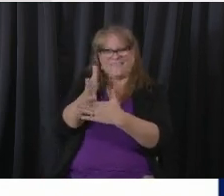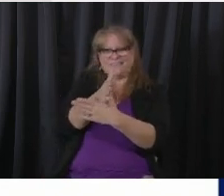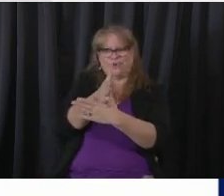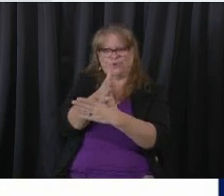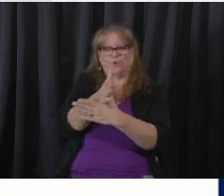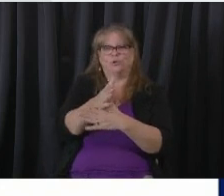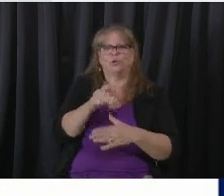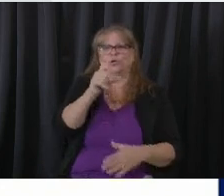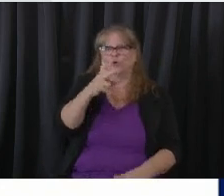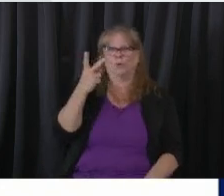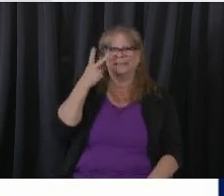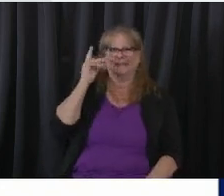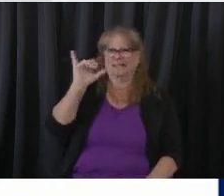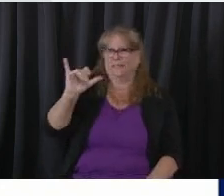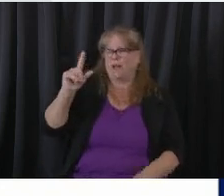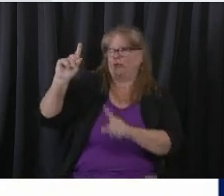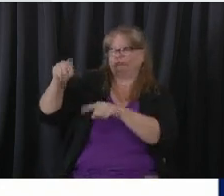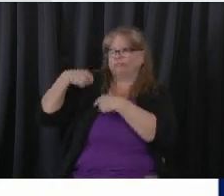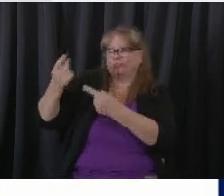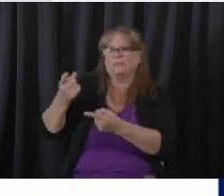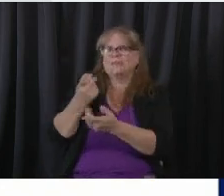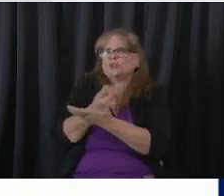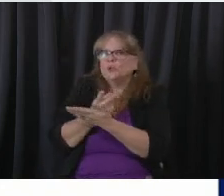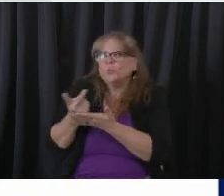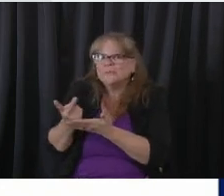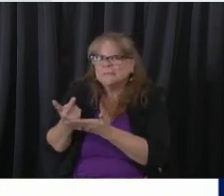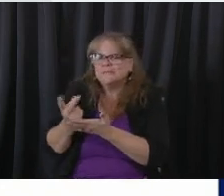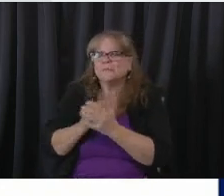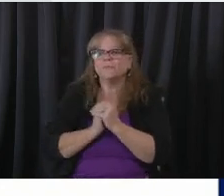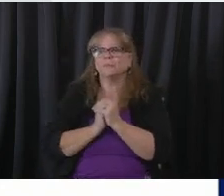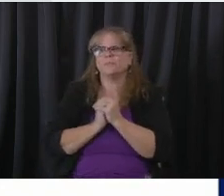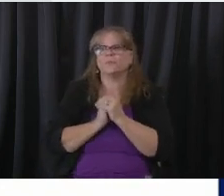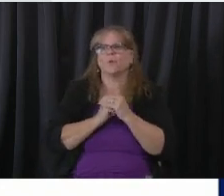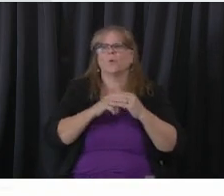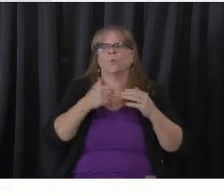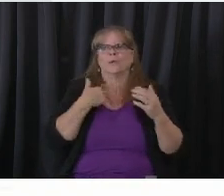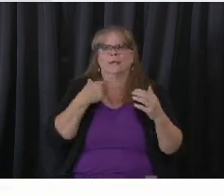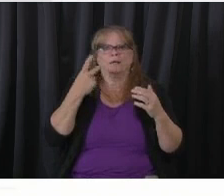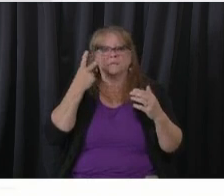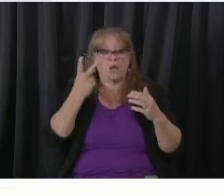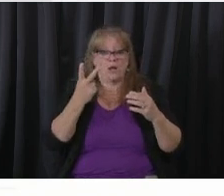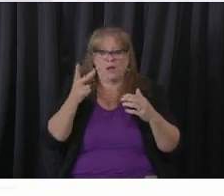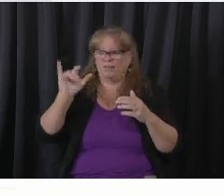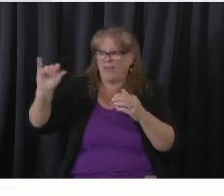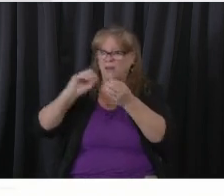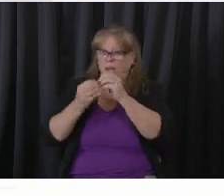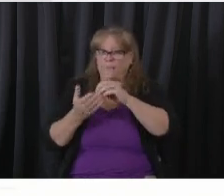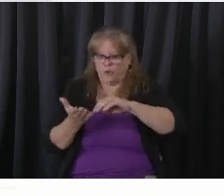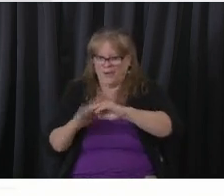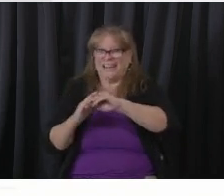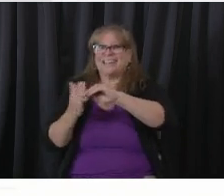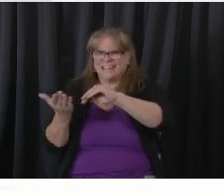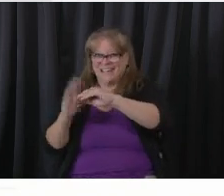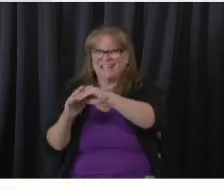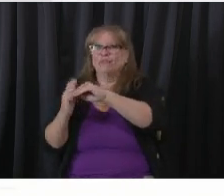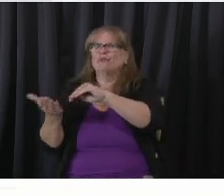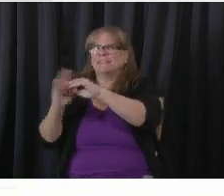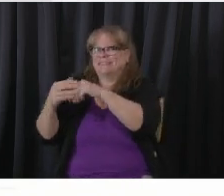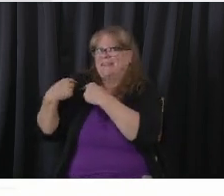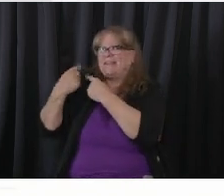in the last couple of weeks, we've seen some acceleration there. And next slide, please. So this next figure shows